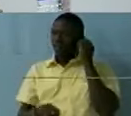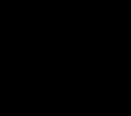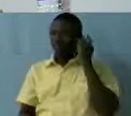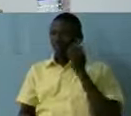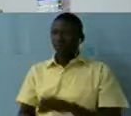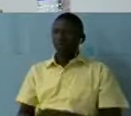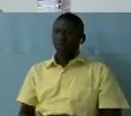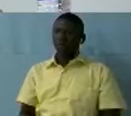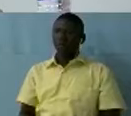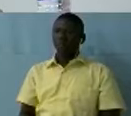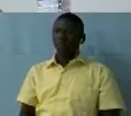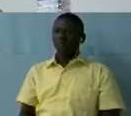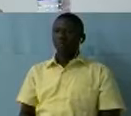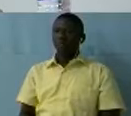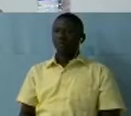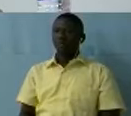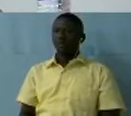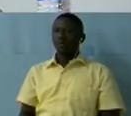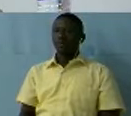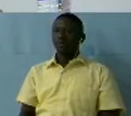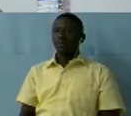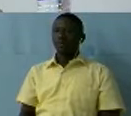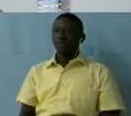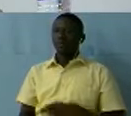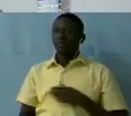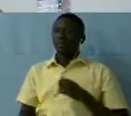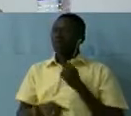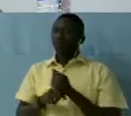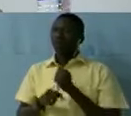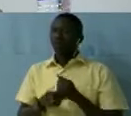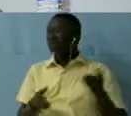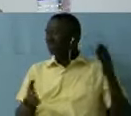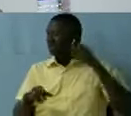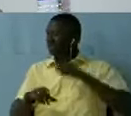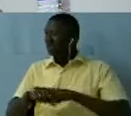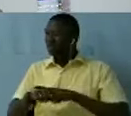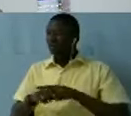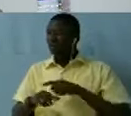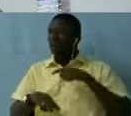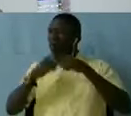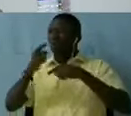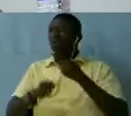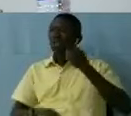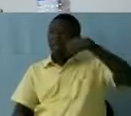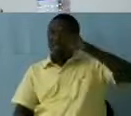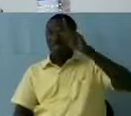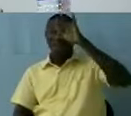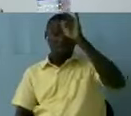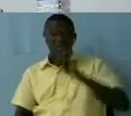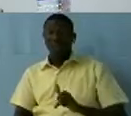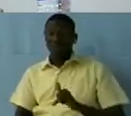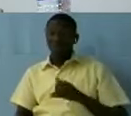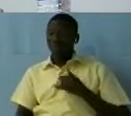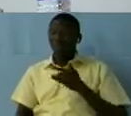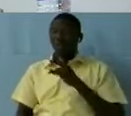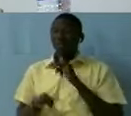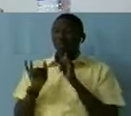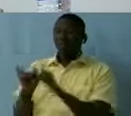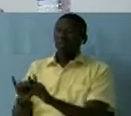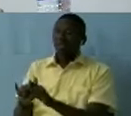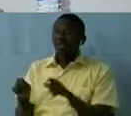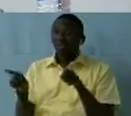mabe to ntebela ni charlo it got to a time that for 11 years I lived in the same room with